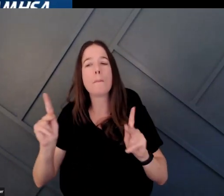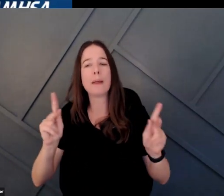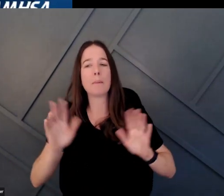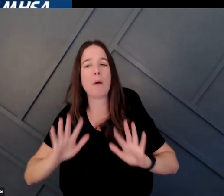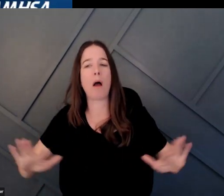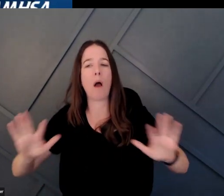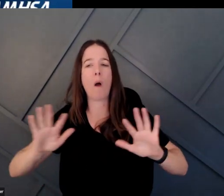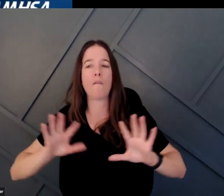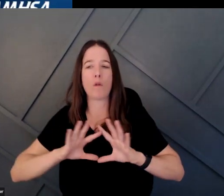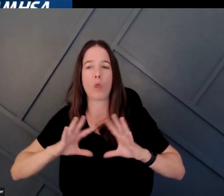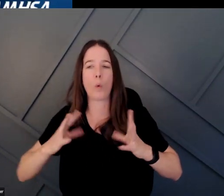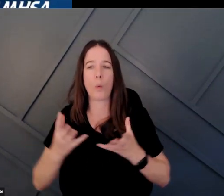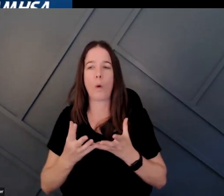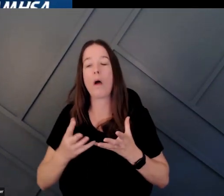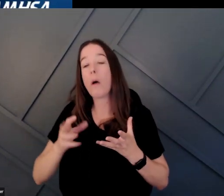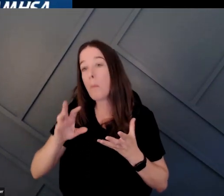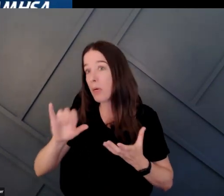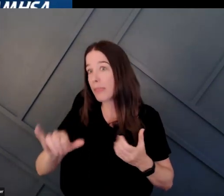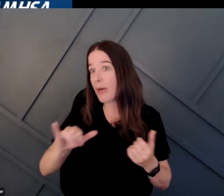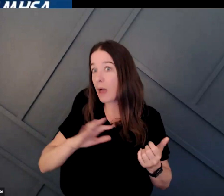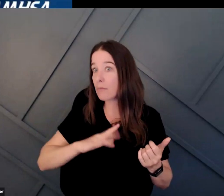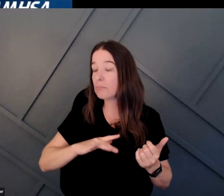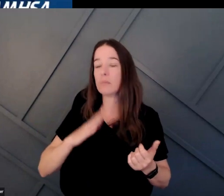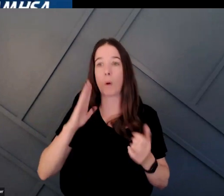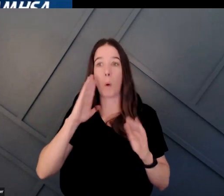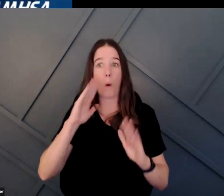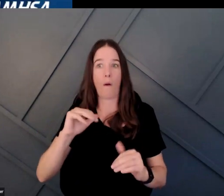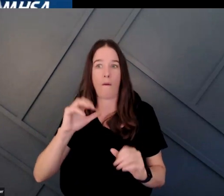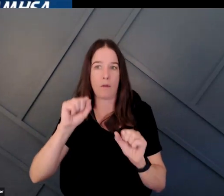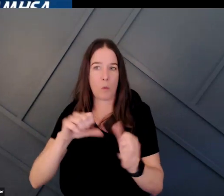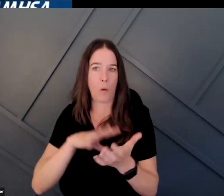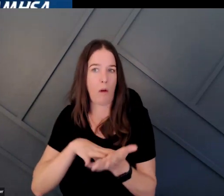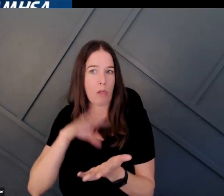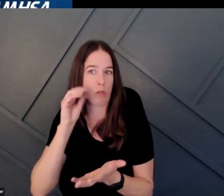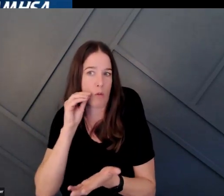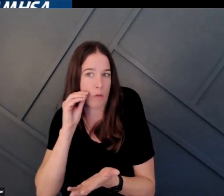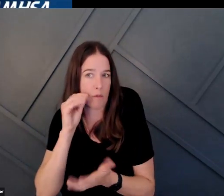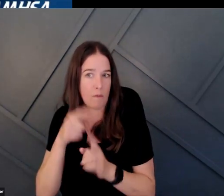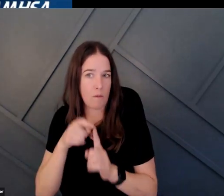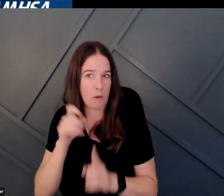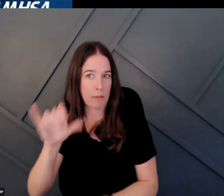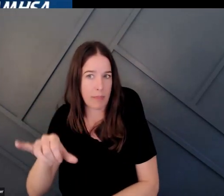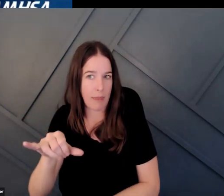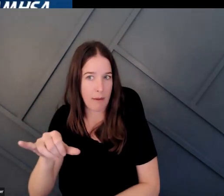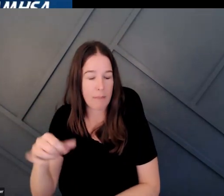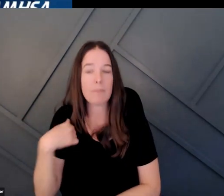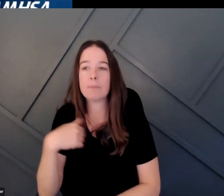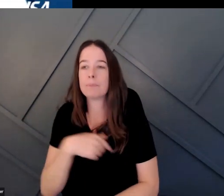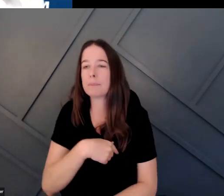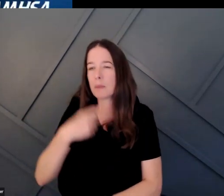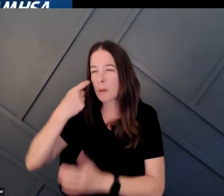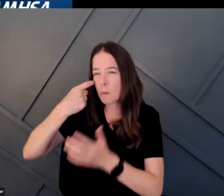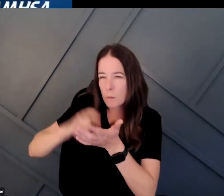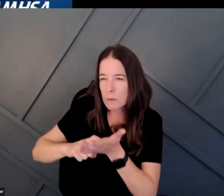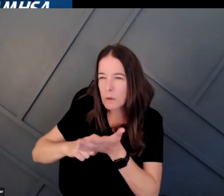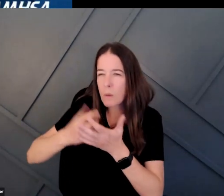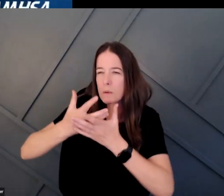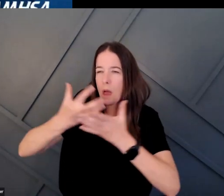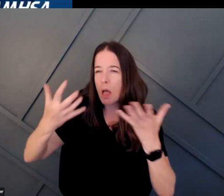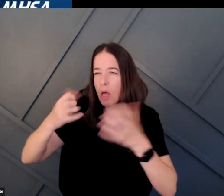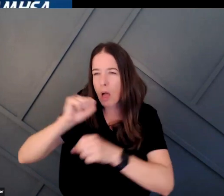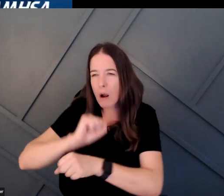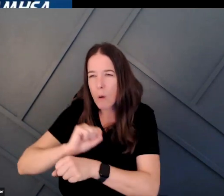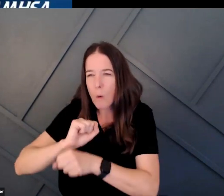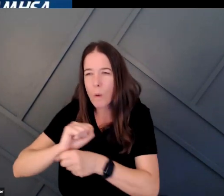will hopefully be a way to learn as well. We're seeing a lot of work happening around heat islands, built